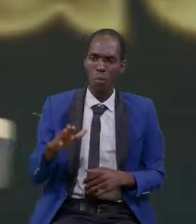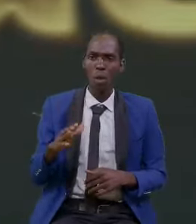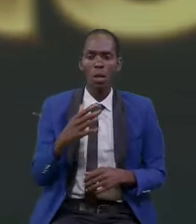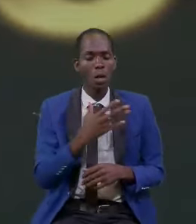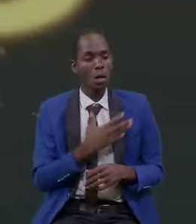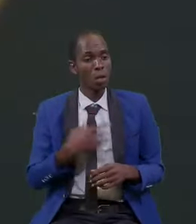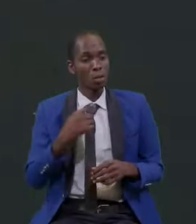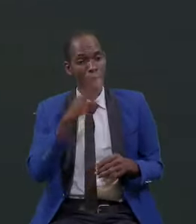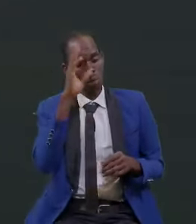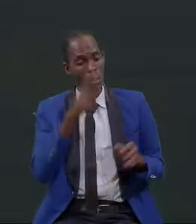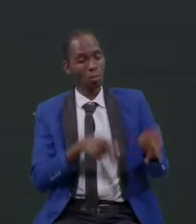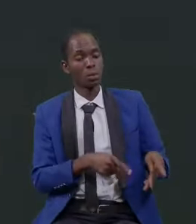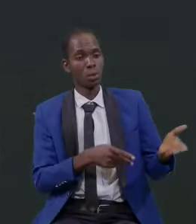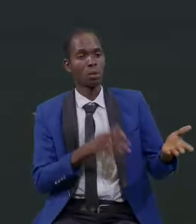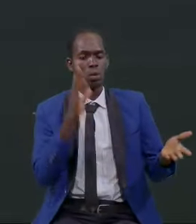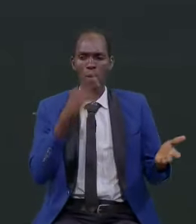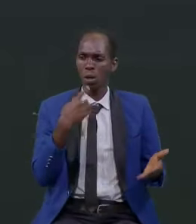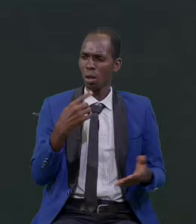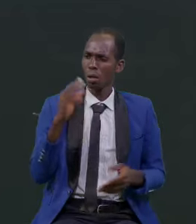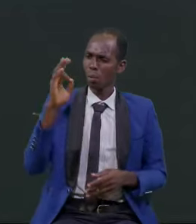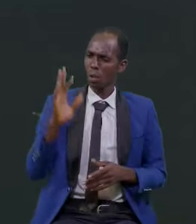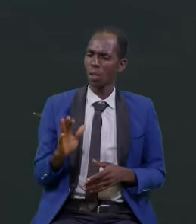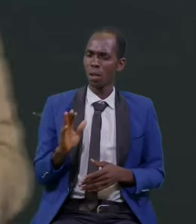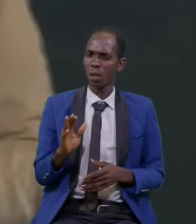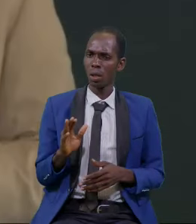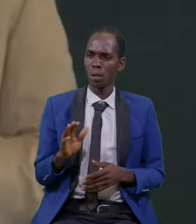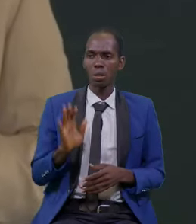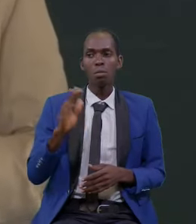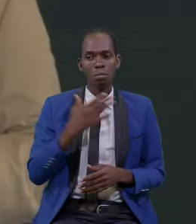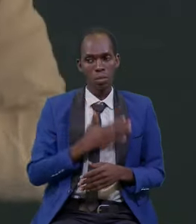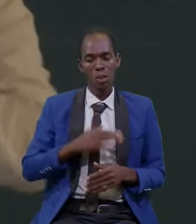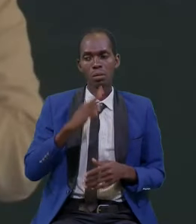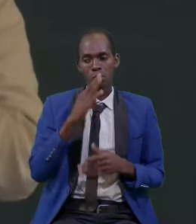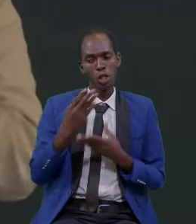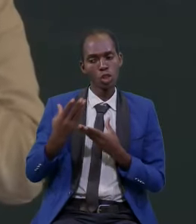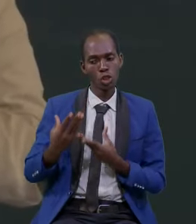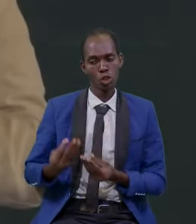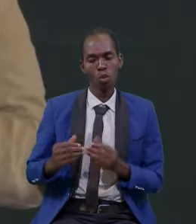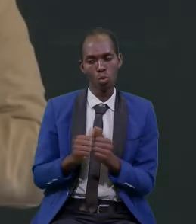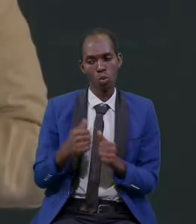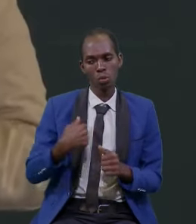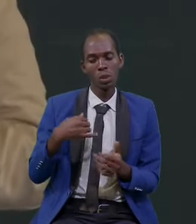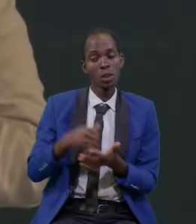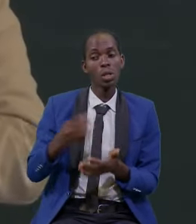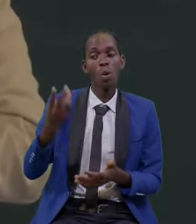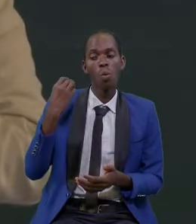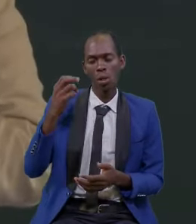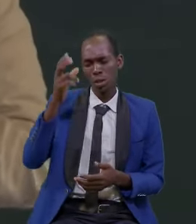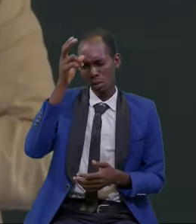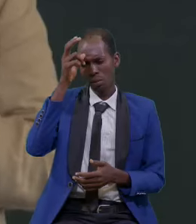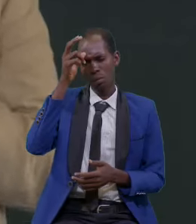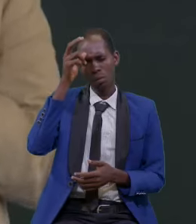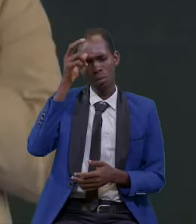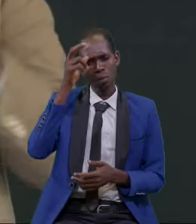the person will say, pastor, be gentle with me. It was Satan. Satan committed